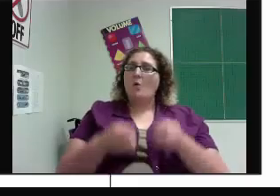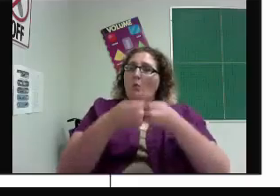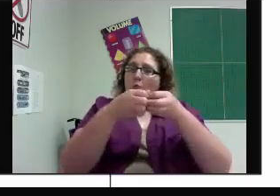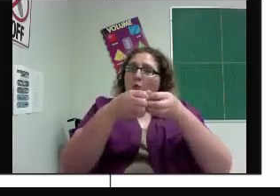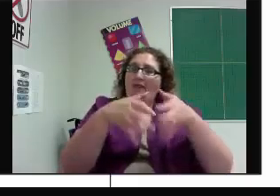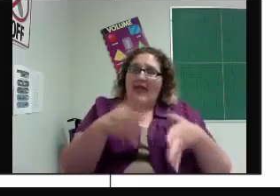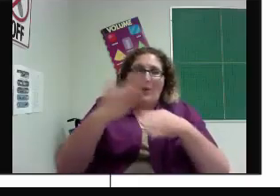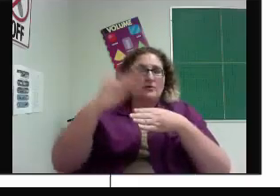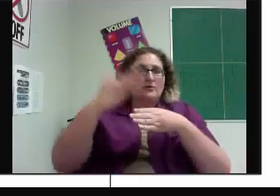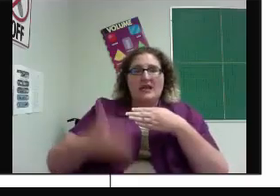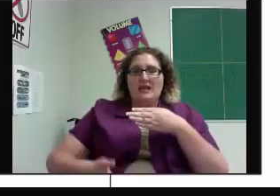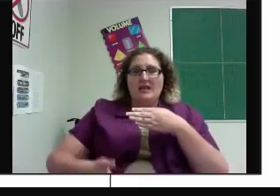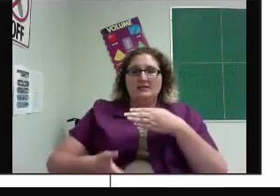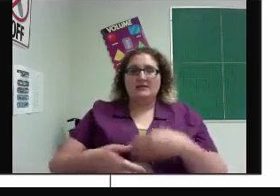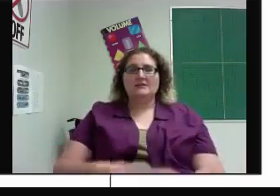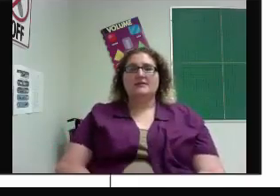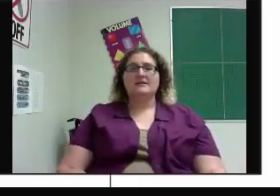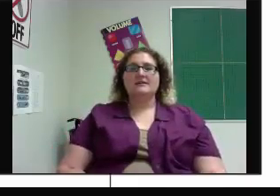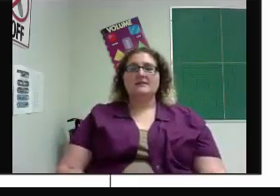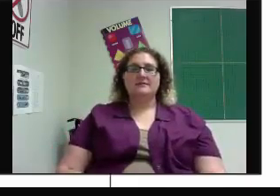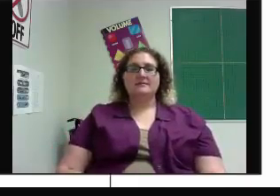without end